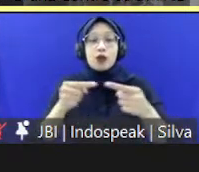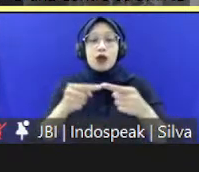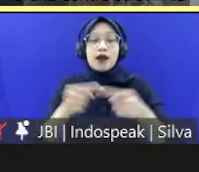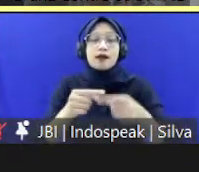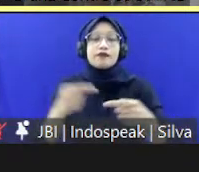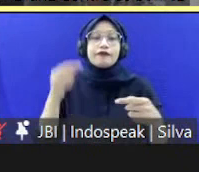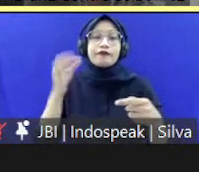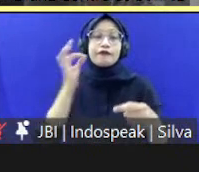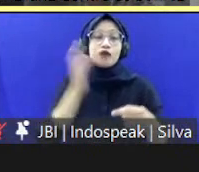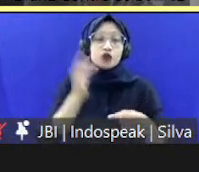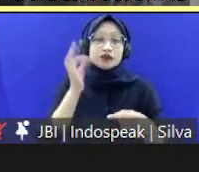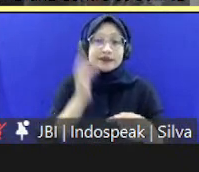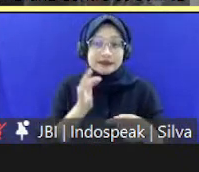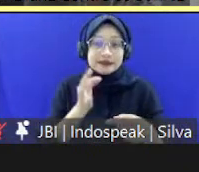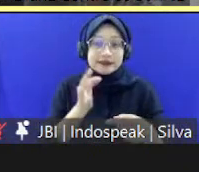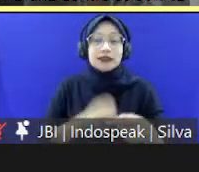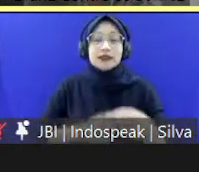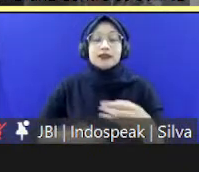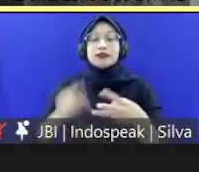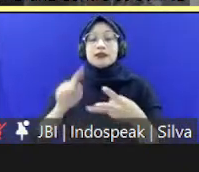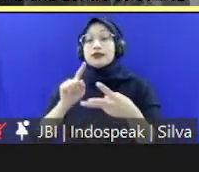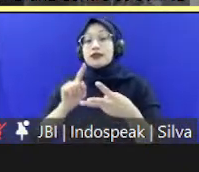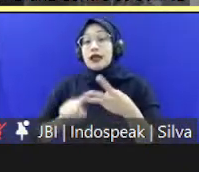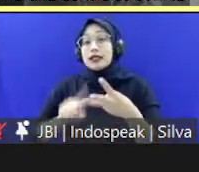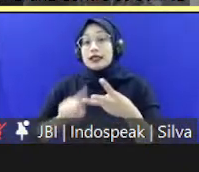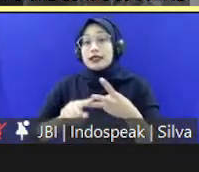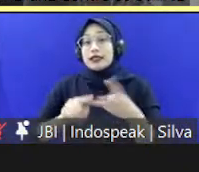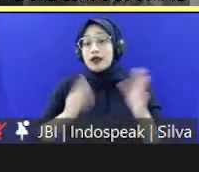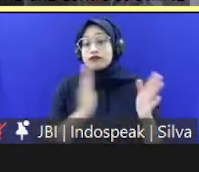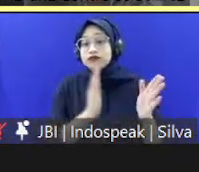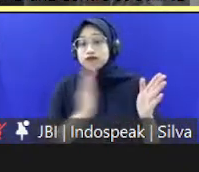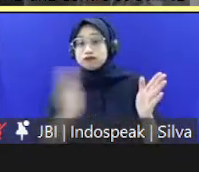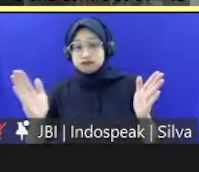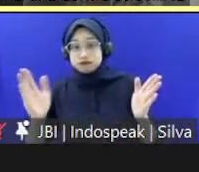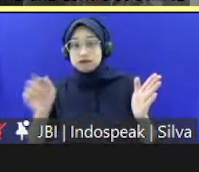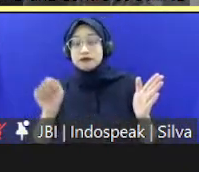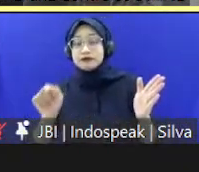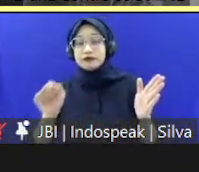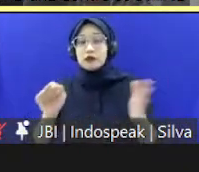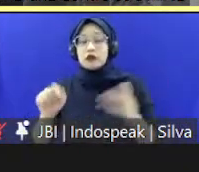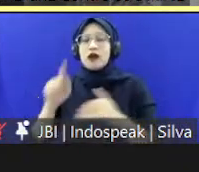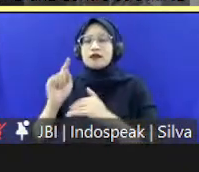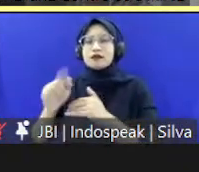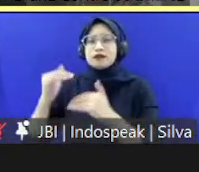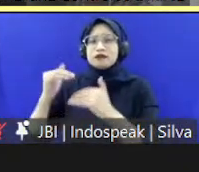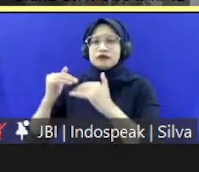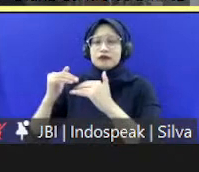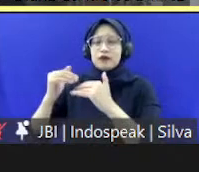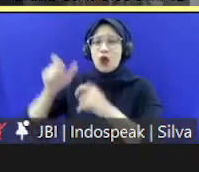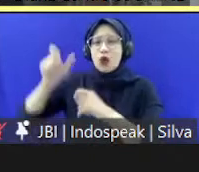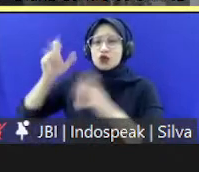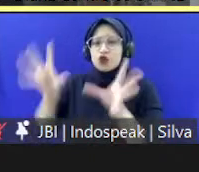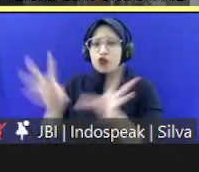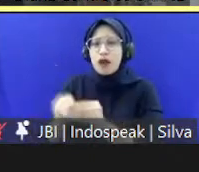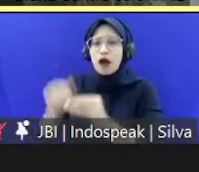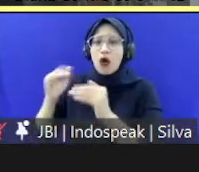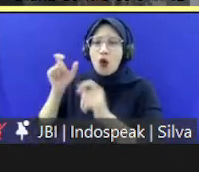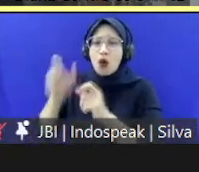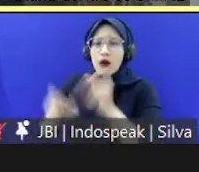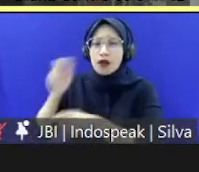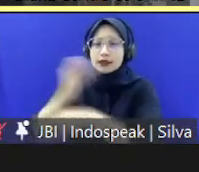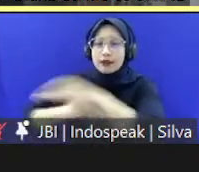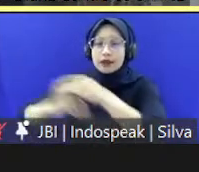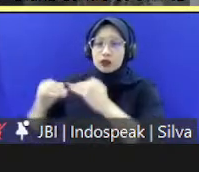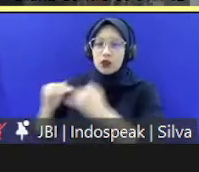definition. And then more recently, we have a higher proportion of people with disability. And this is